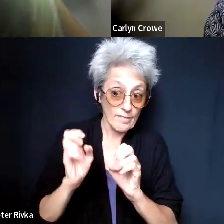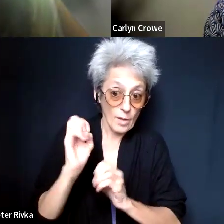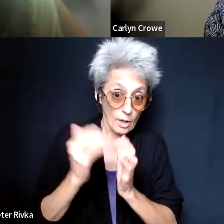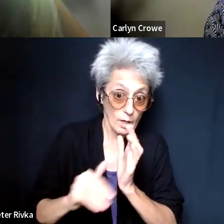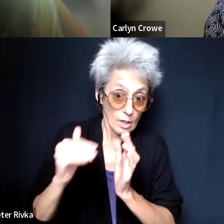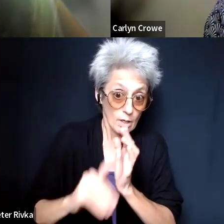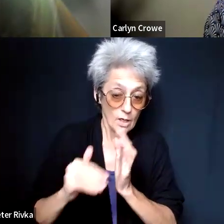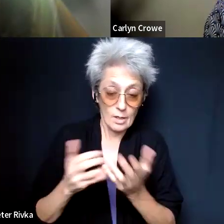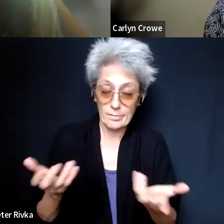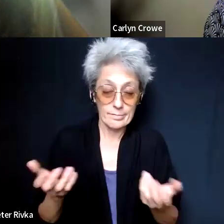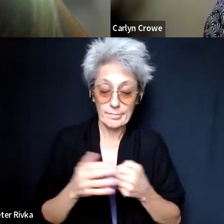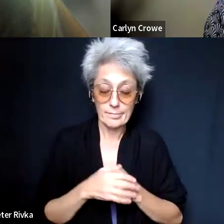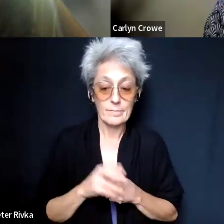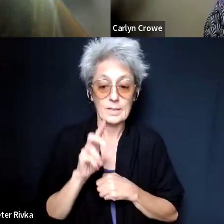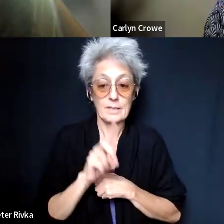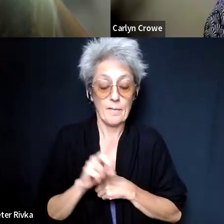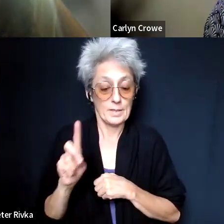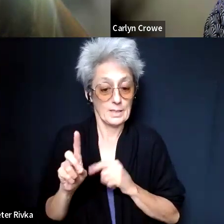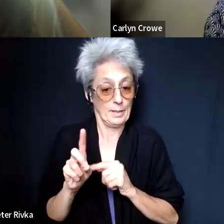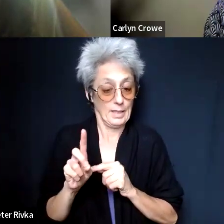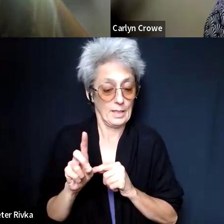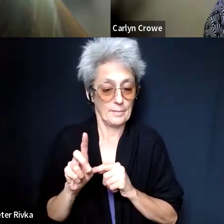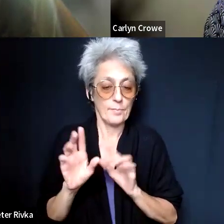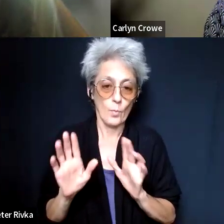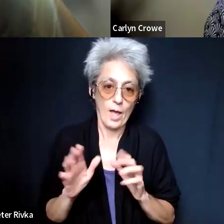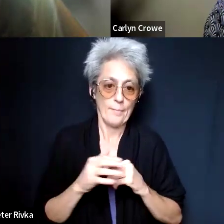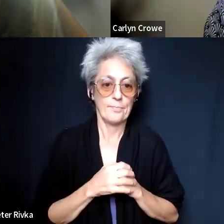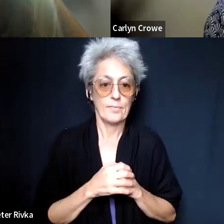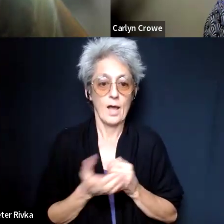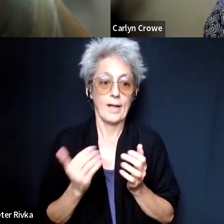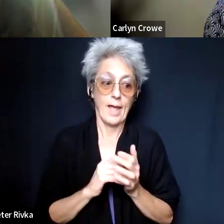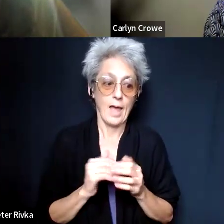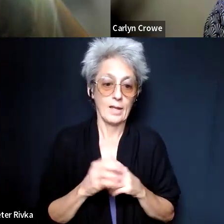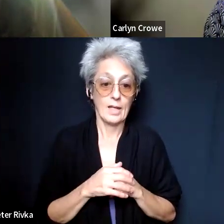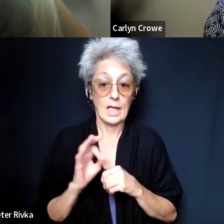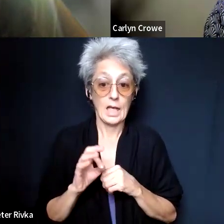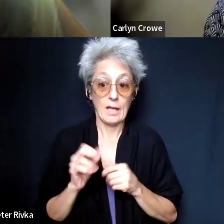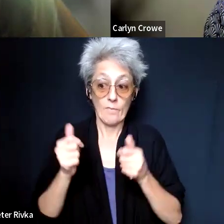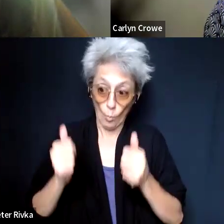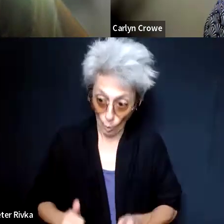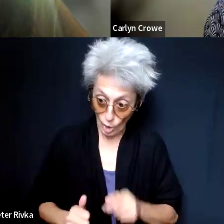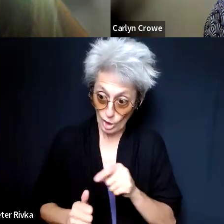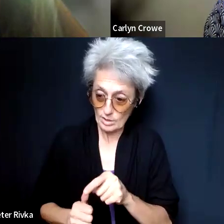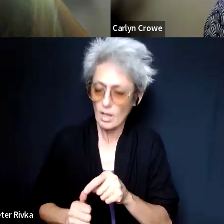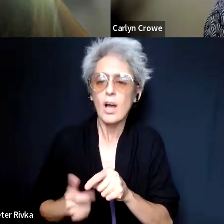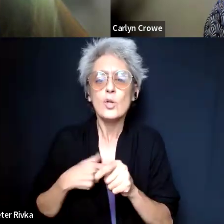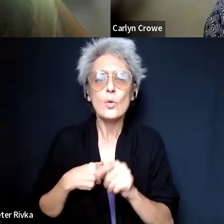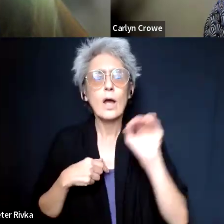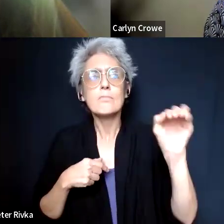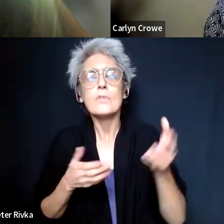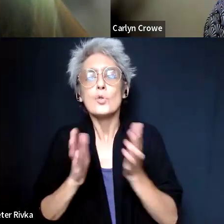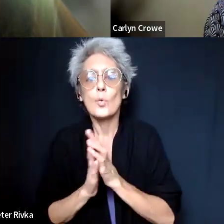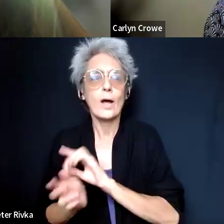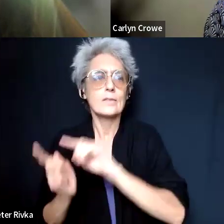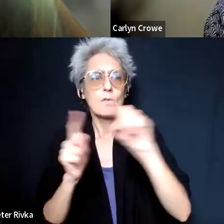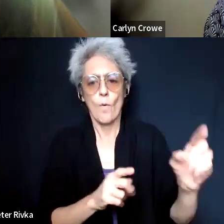developmental disability. And again, if things get worse, you can always request one if